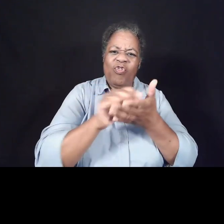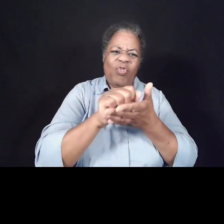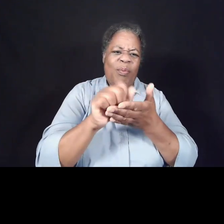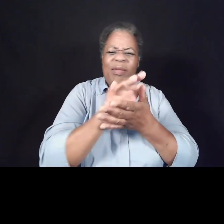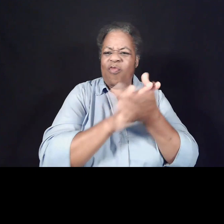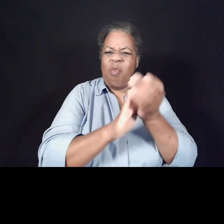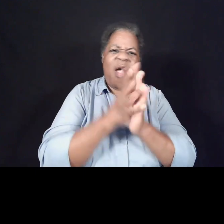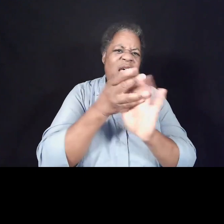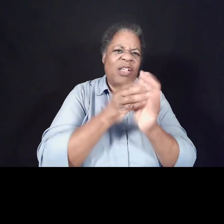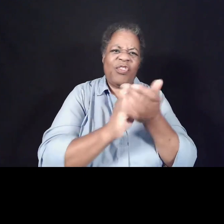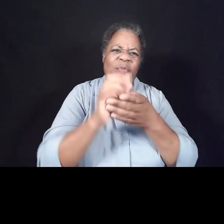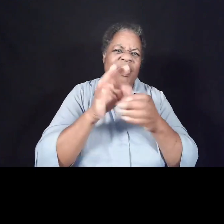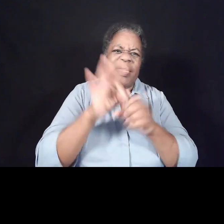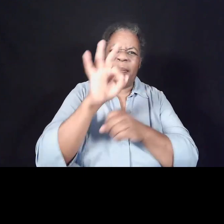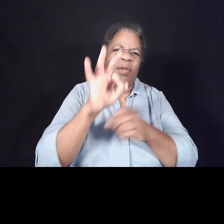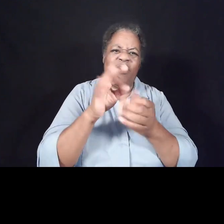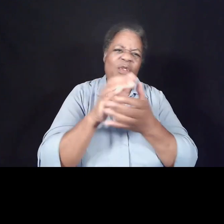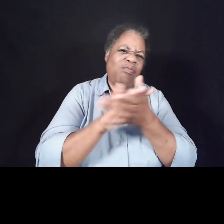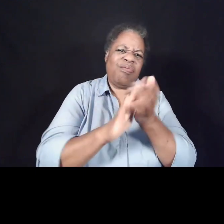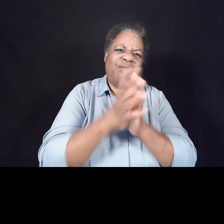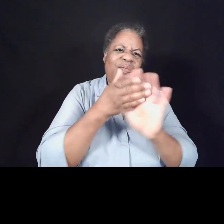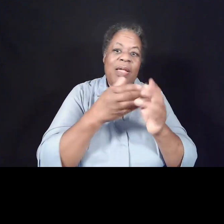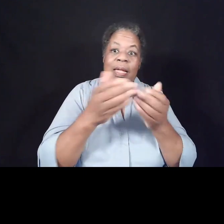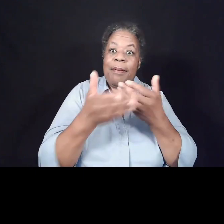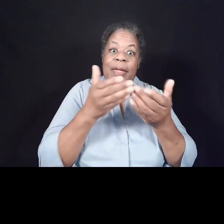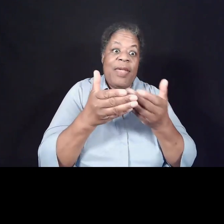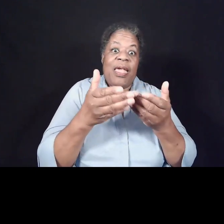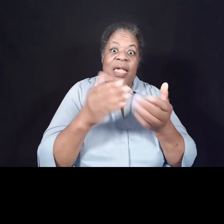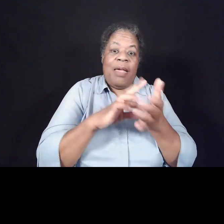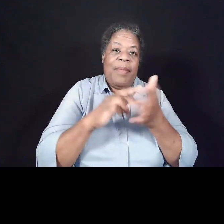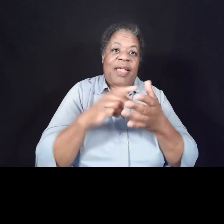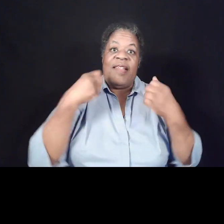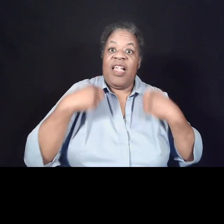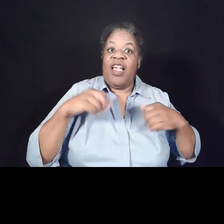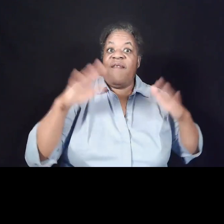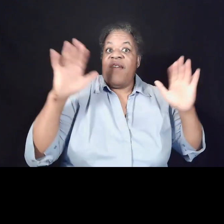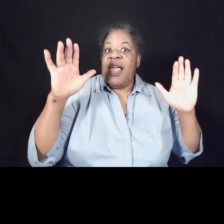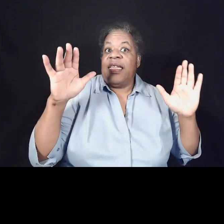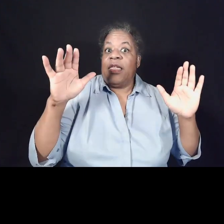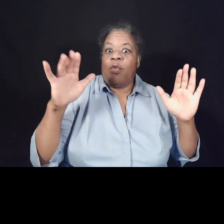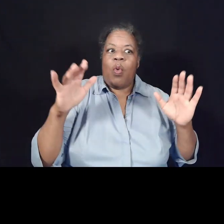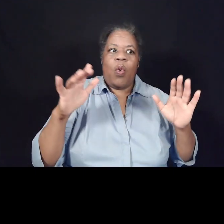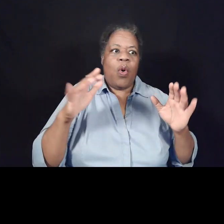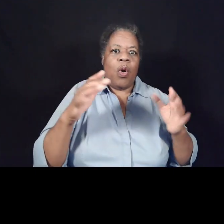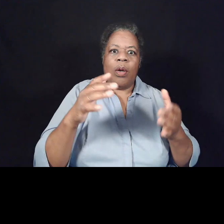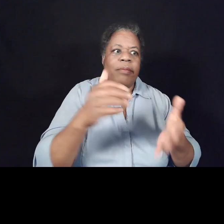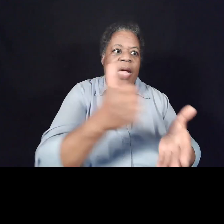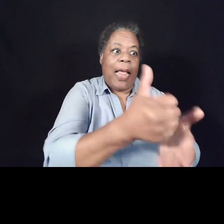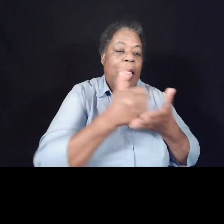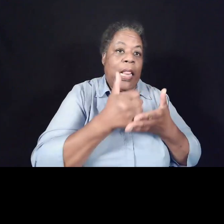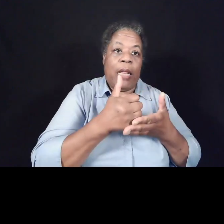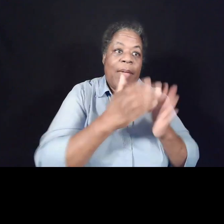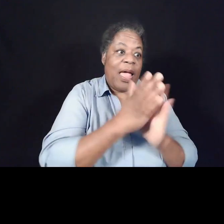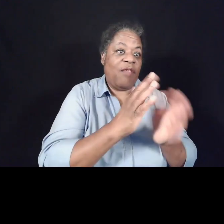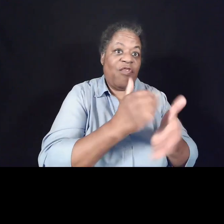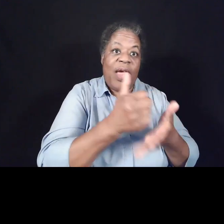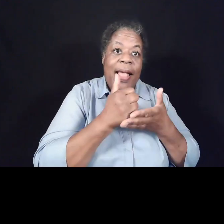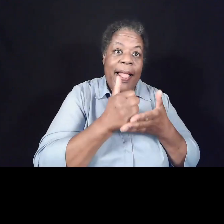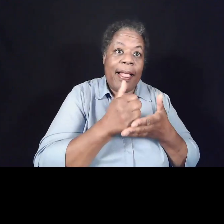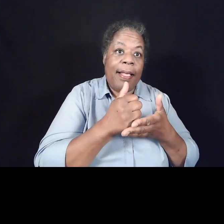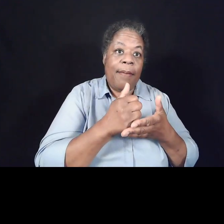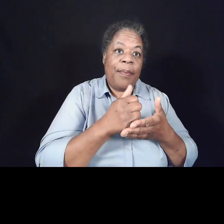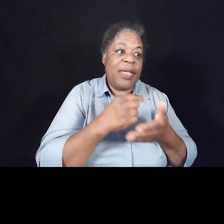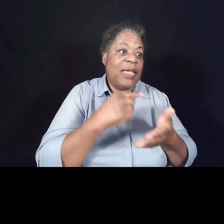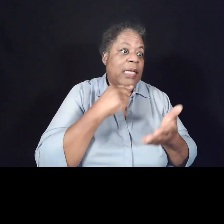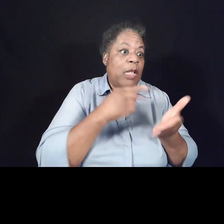it. That might mean confessing it to someone. It might mean getting some help with it. Truth-telling can be